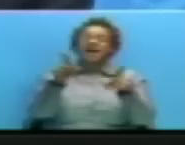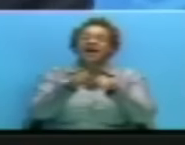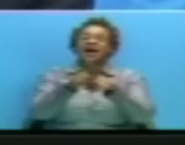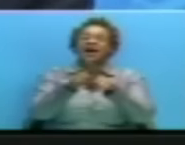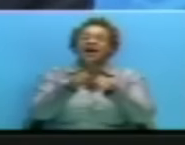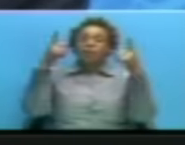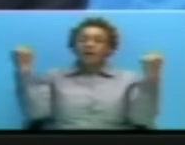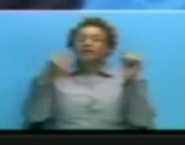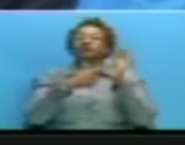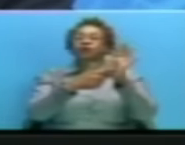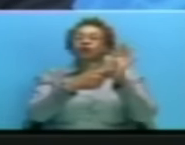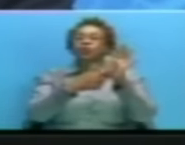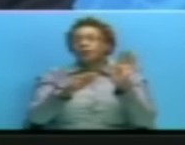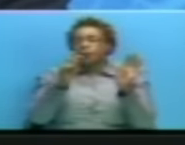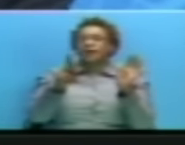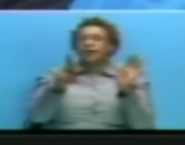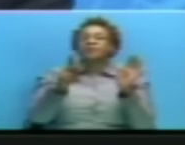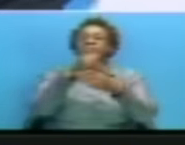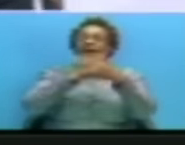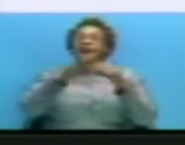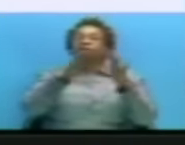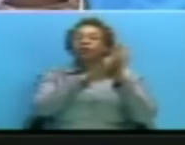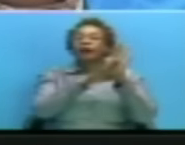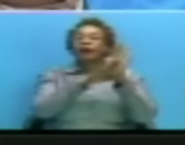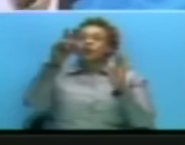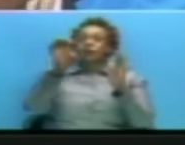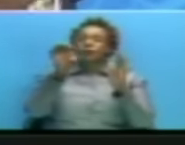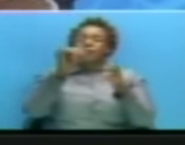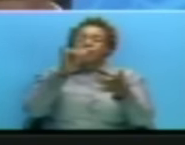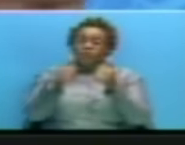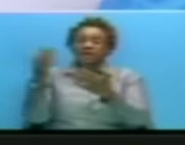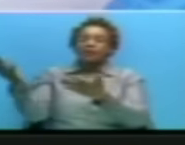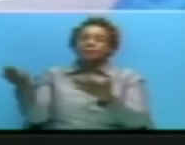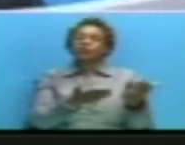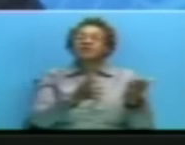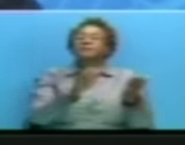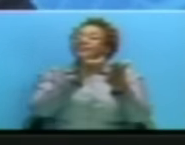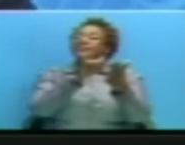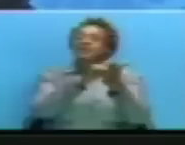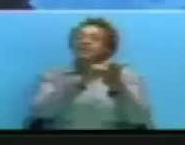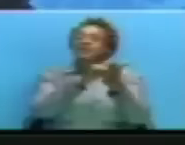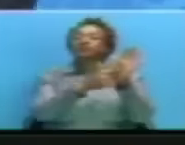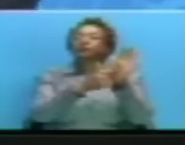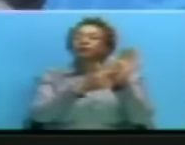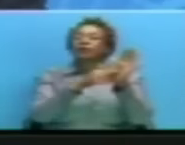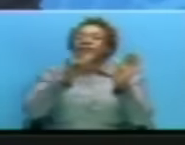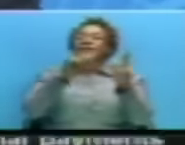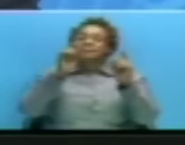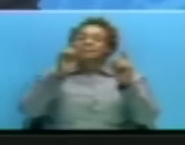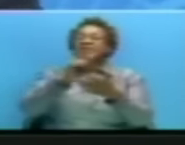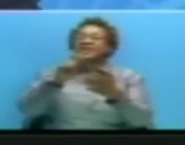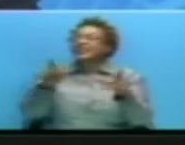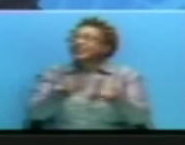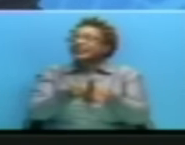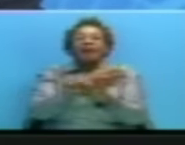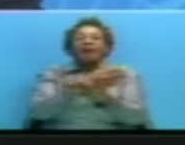shows. That is content. Under the programming code, and I came with it, that is a show that needs to be rated like another show.